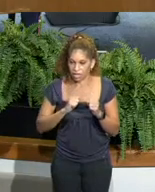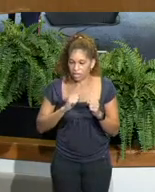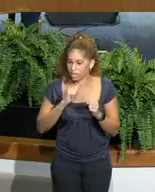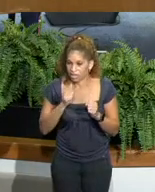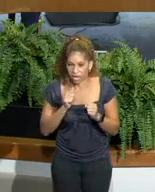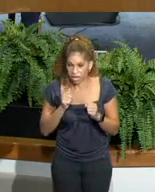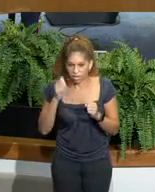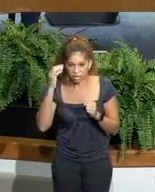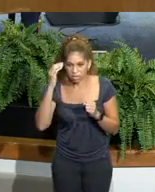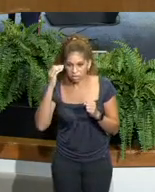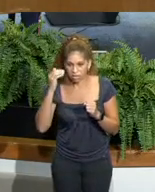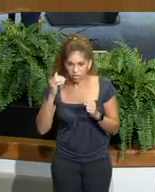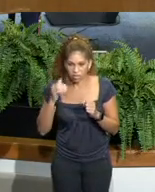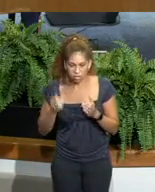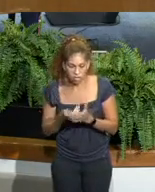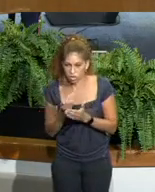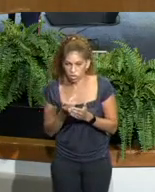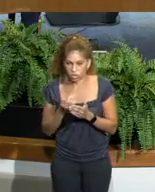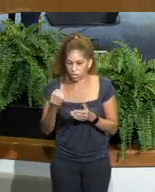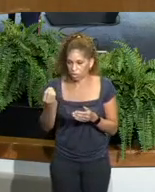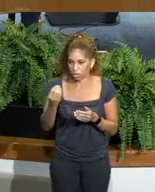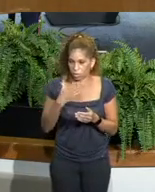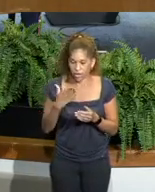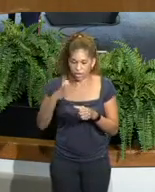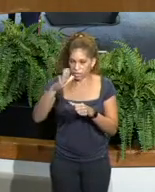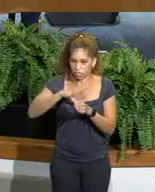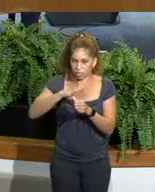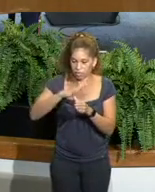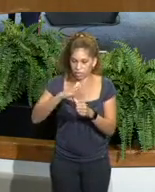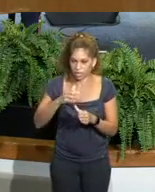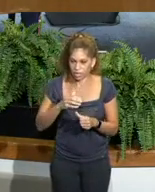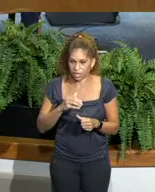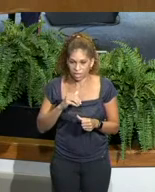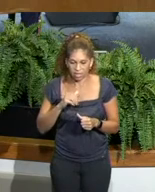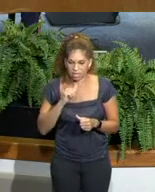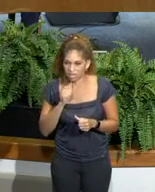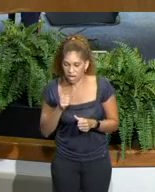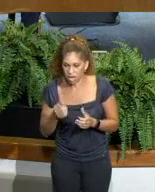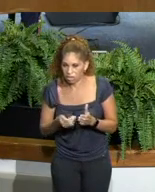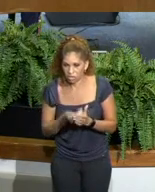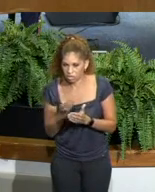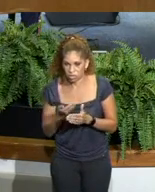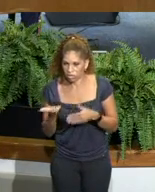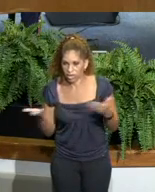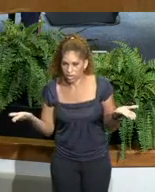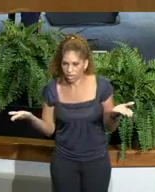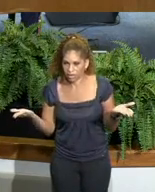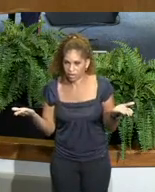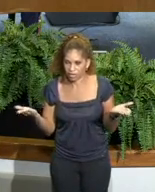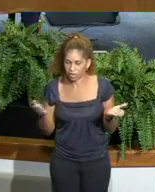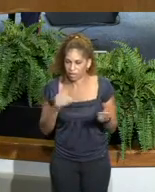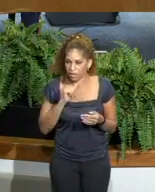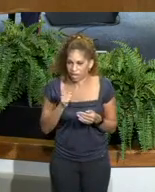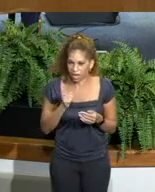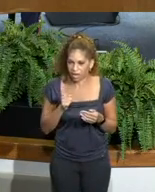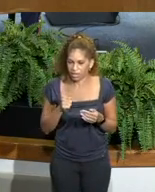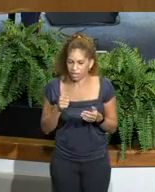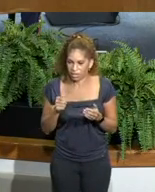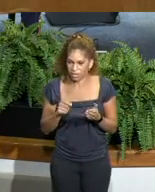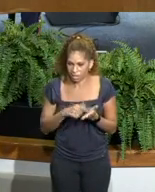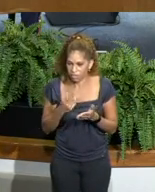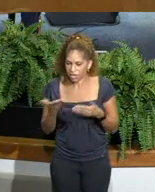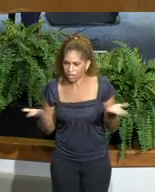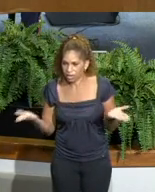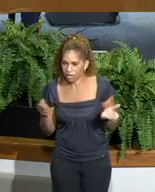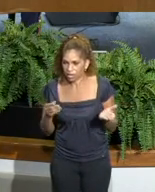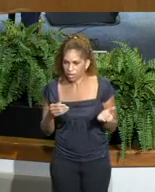that white supremacy in the highest office of the land is not some new thing? It's not just something that just